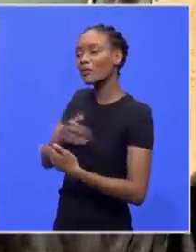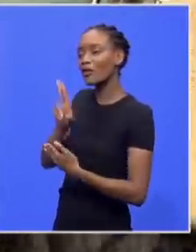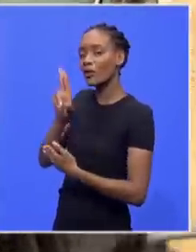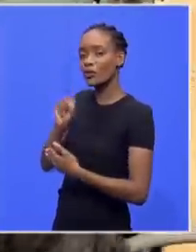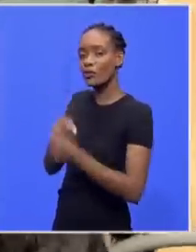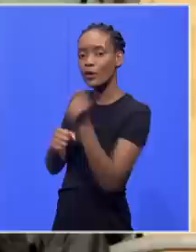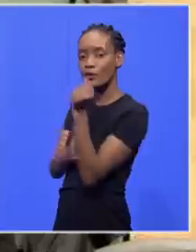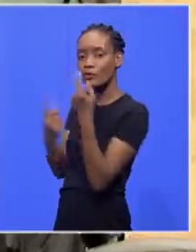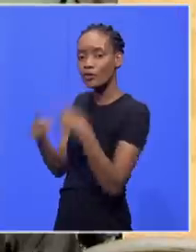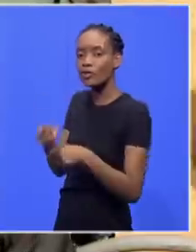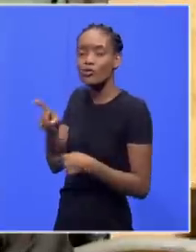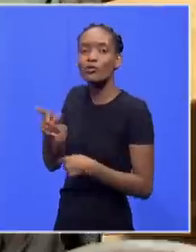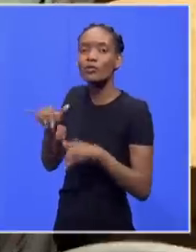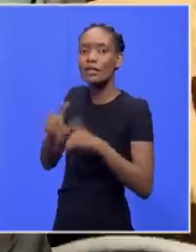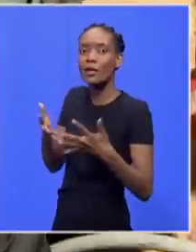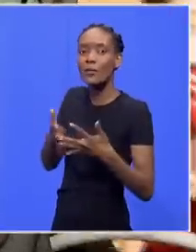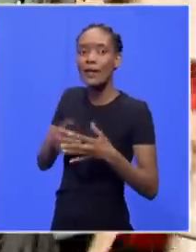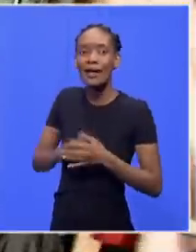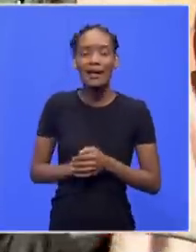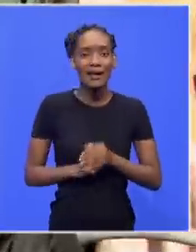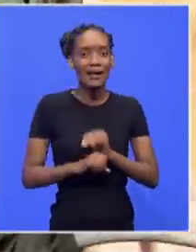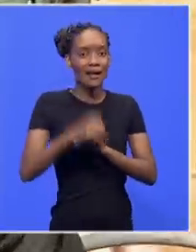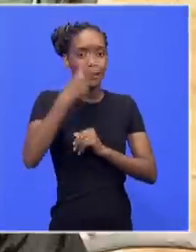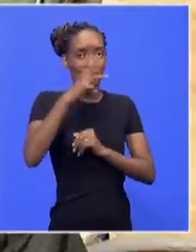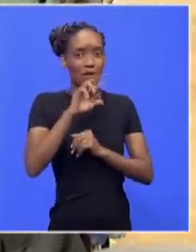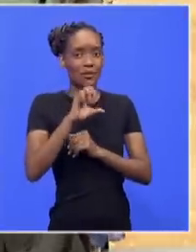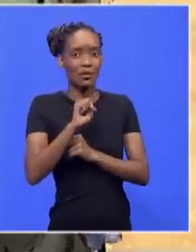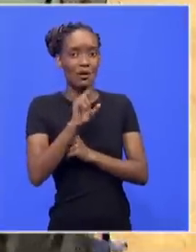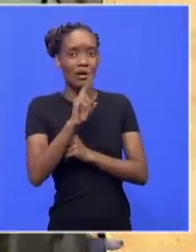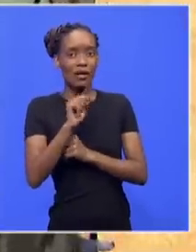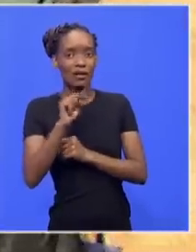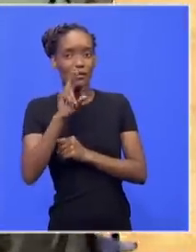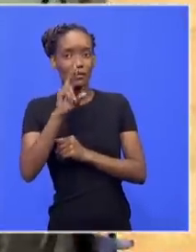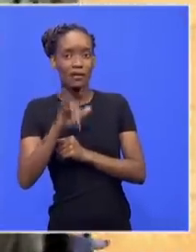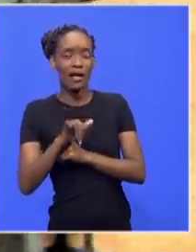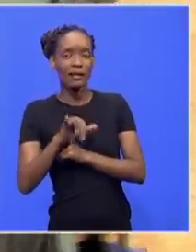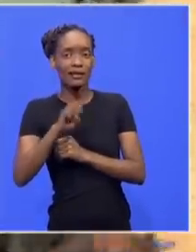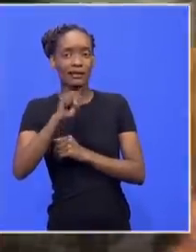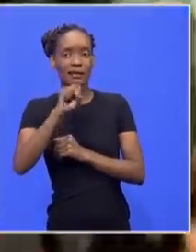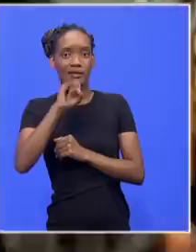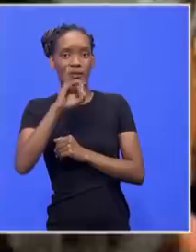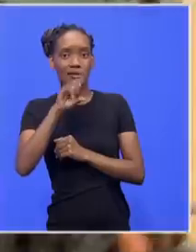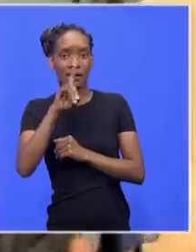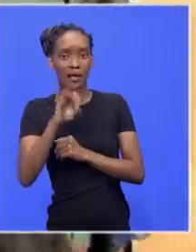was living in Sunnyside. Why did you run away from Sunnyside? I ran in Sunnyside because